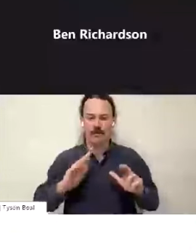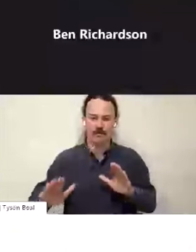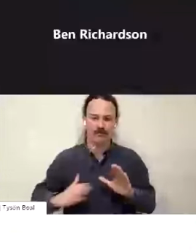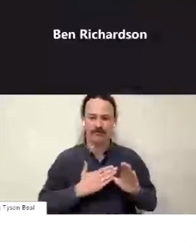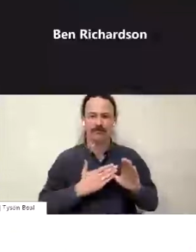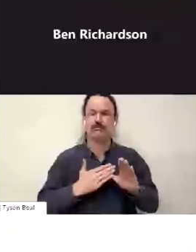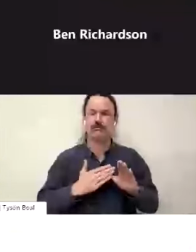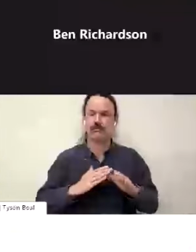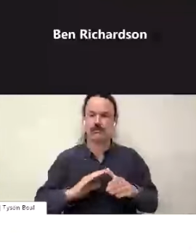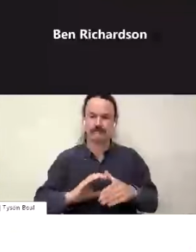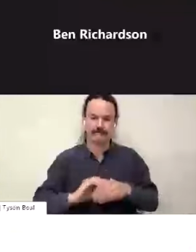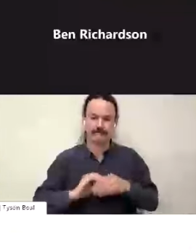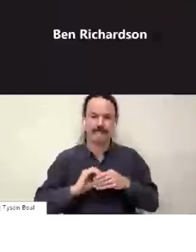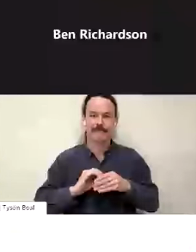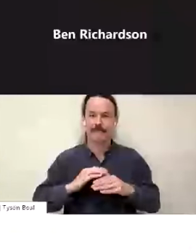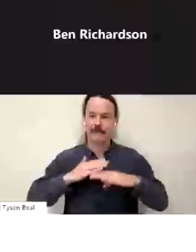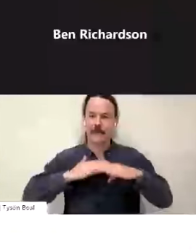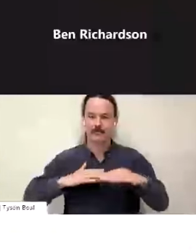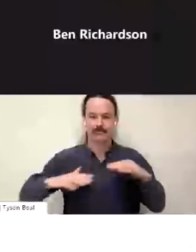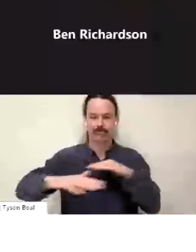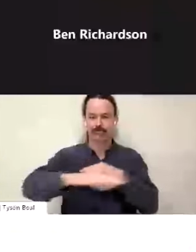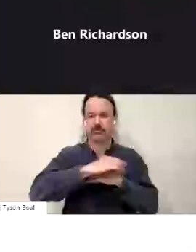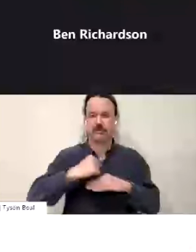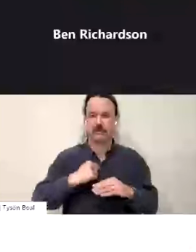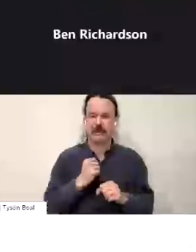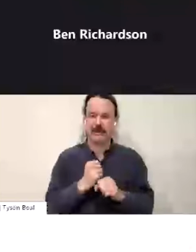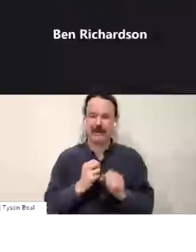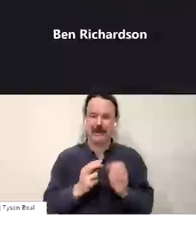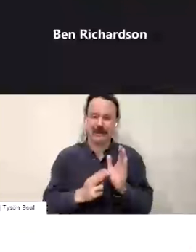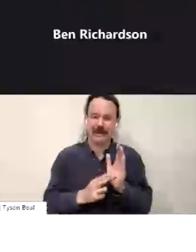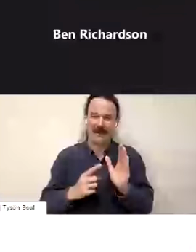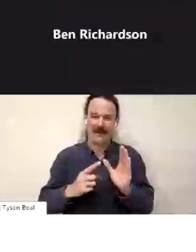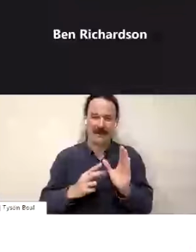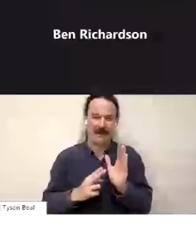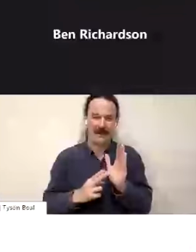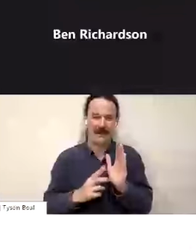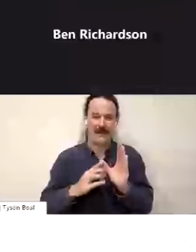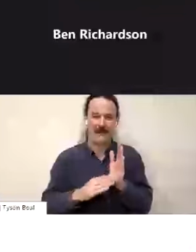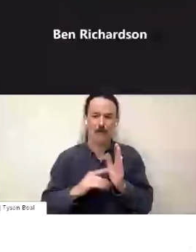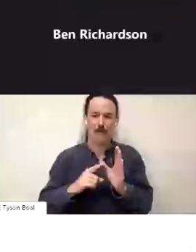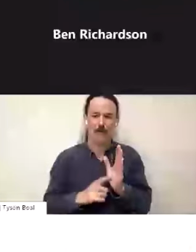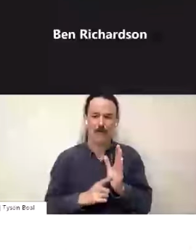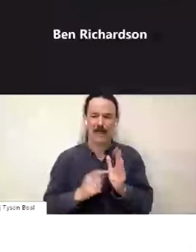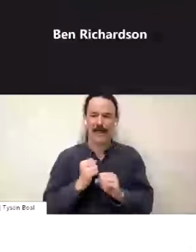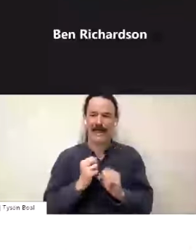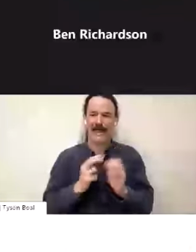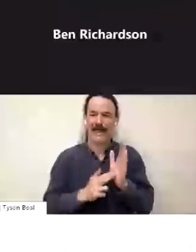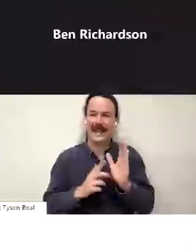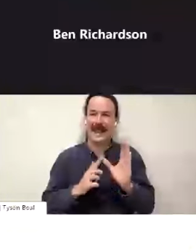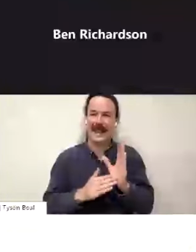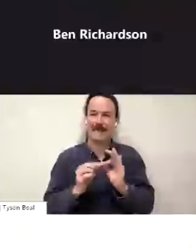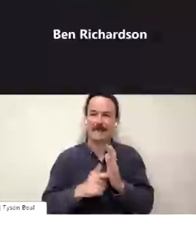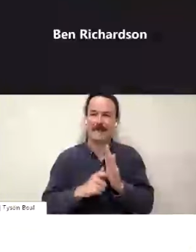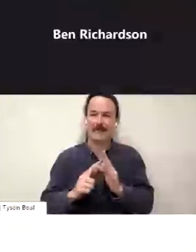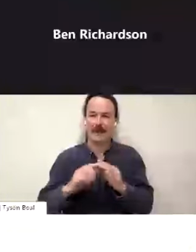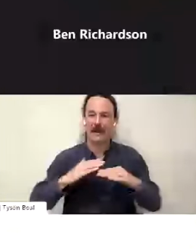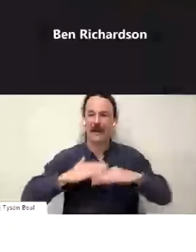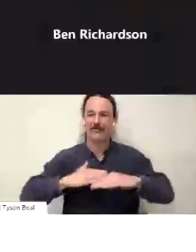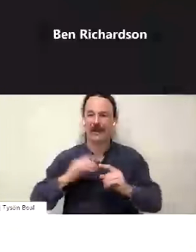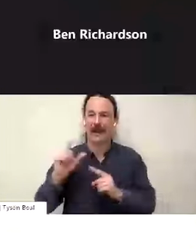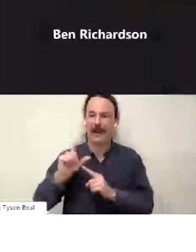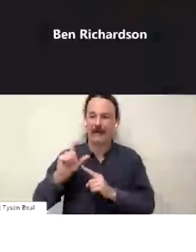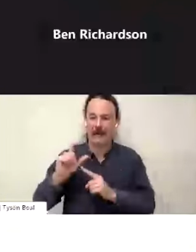from. I'm joining you today from Ngunnawal Ngambri country in Canberra. At the First Peoples Disability Network,